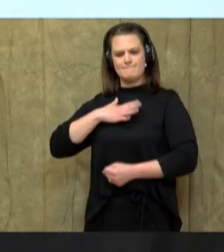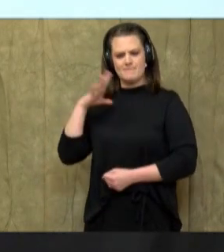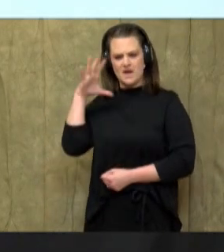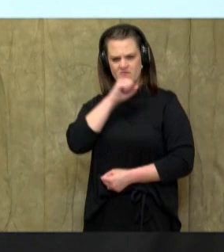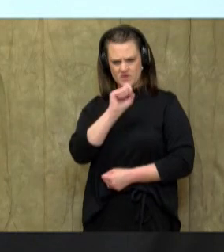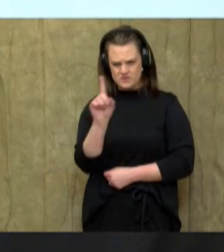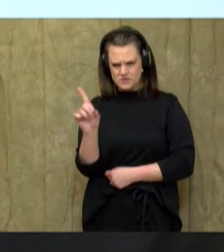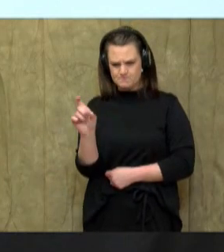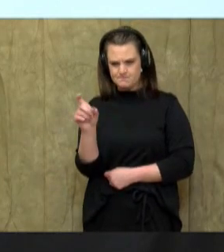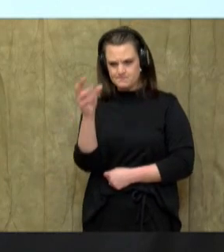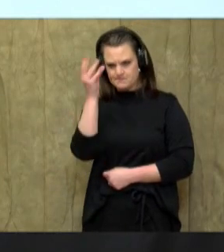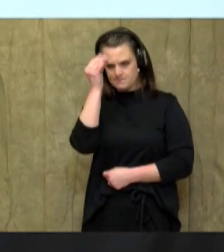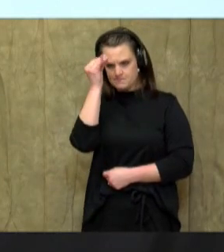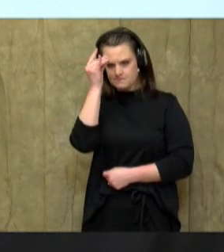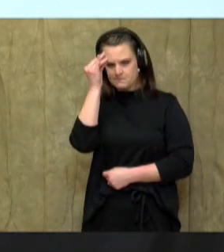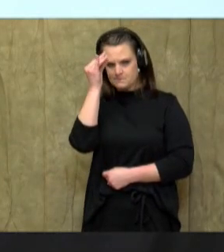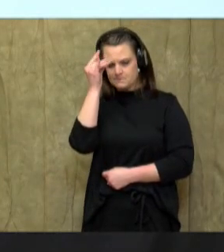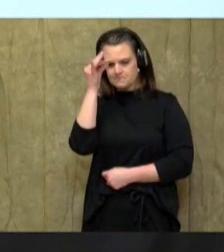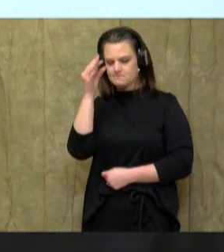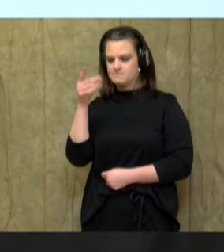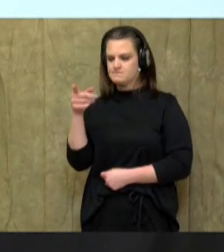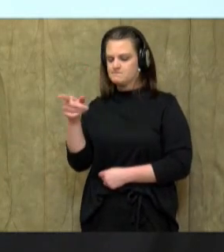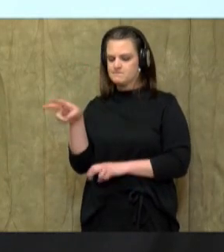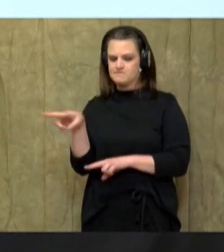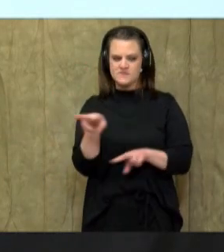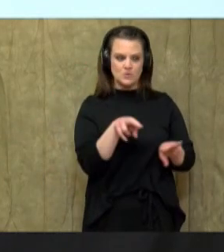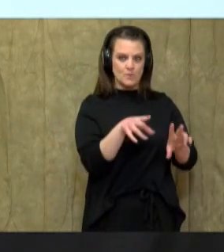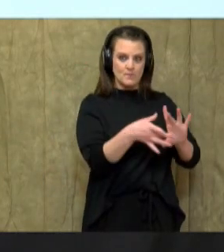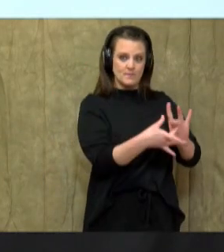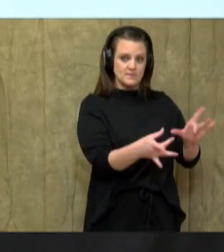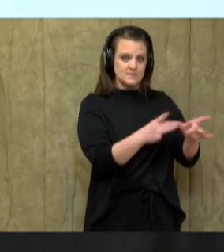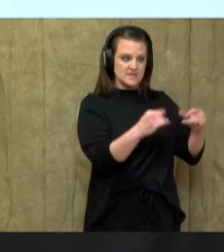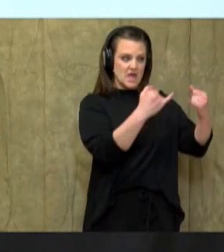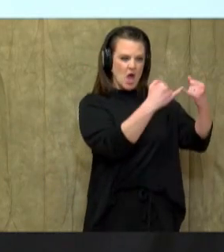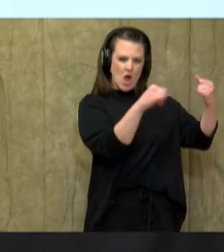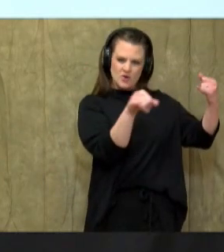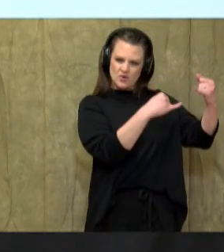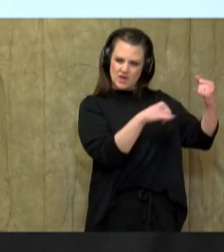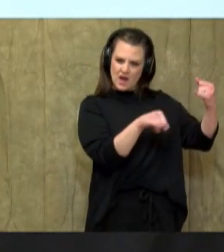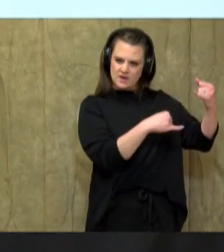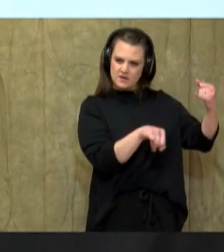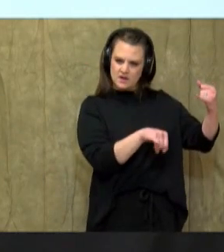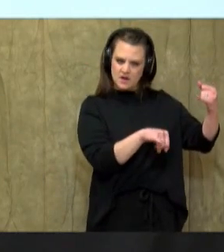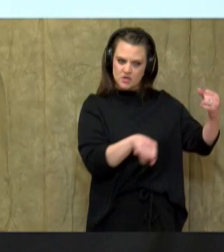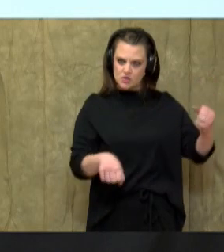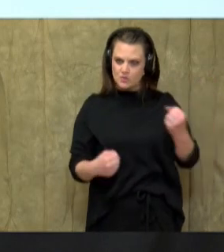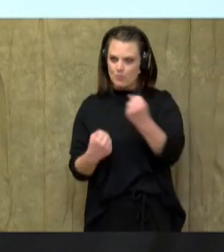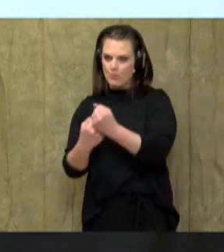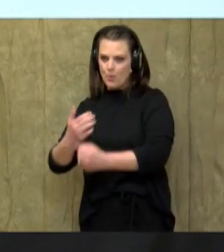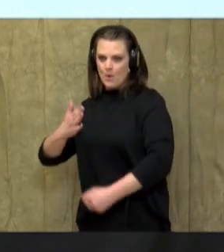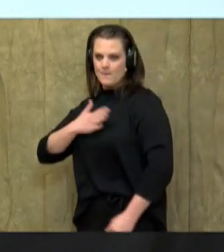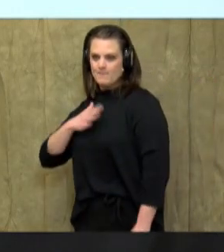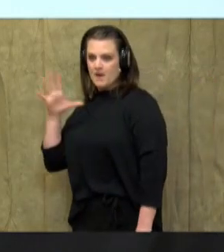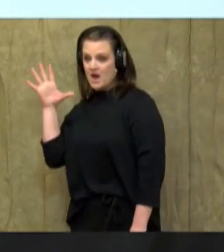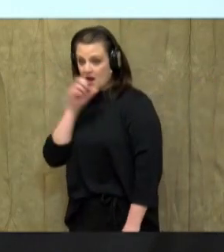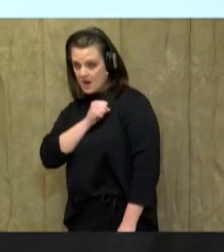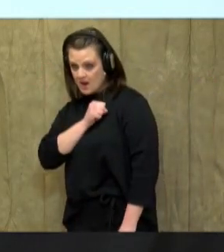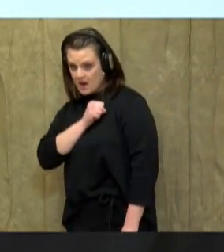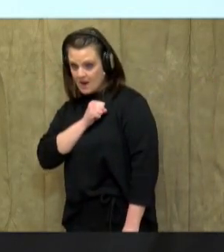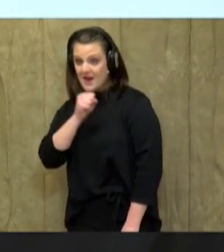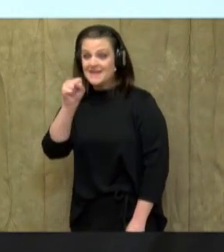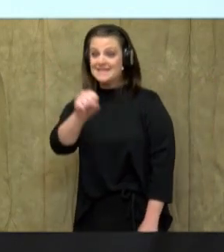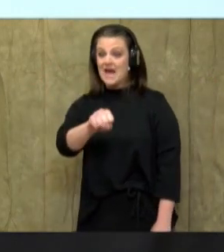Can I underline where I found the details in the text? If I can, then I can move on to question